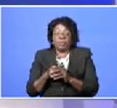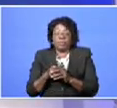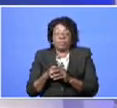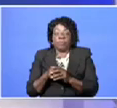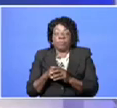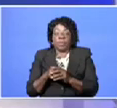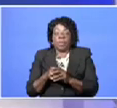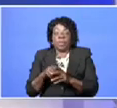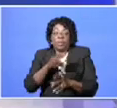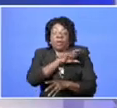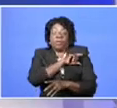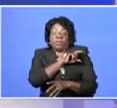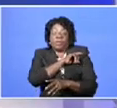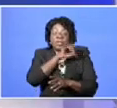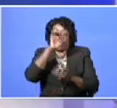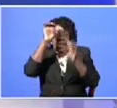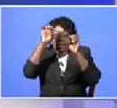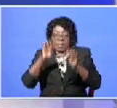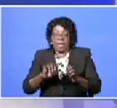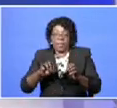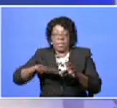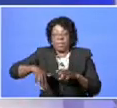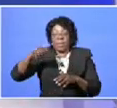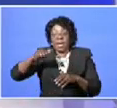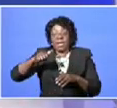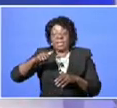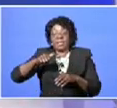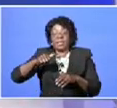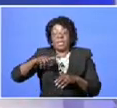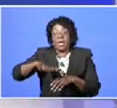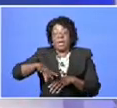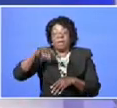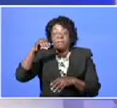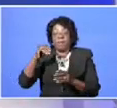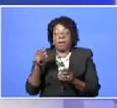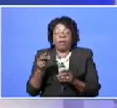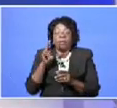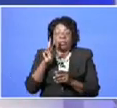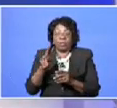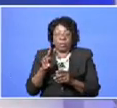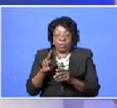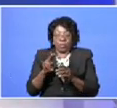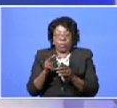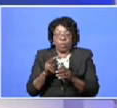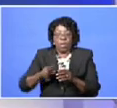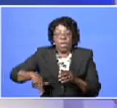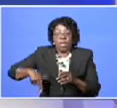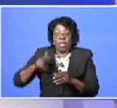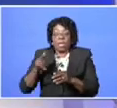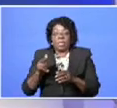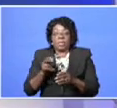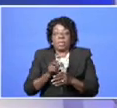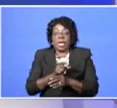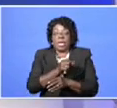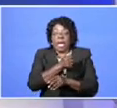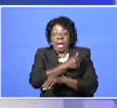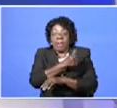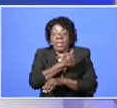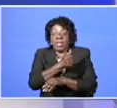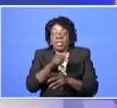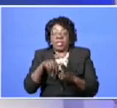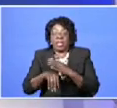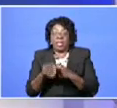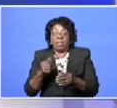The officers examined the bag and discovered two magazines, one containing 12.40 rounds of ammunition and the other six